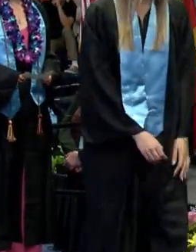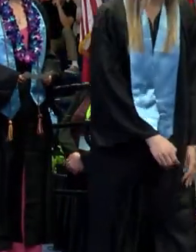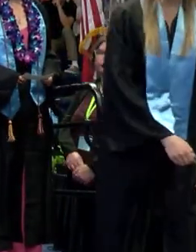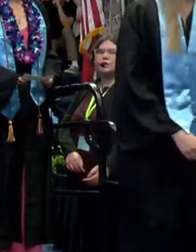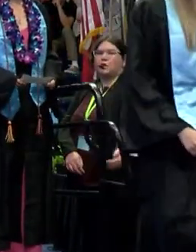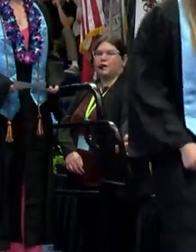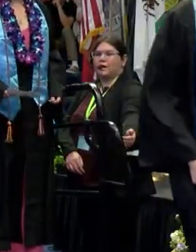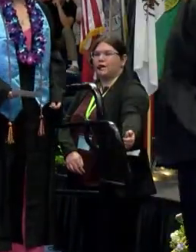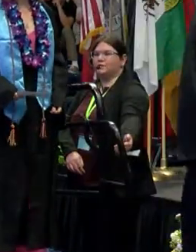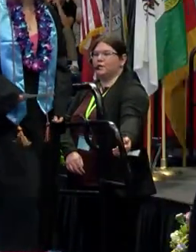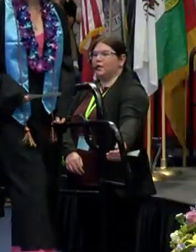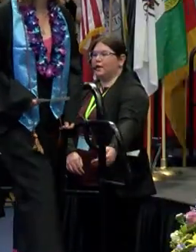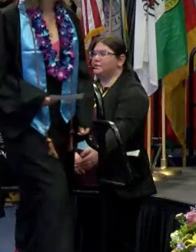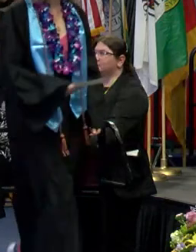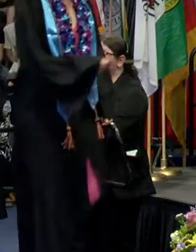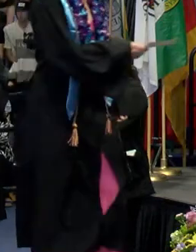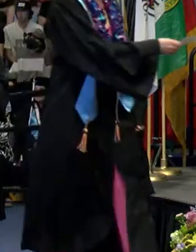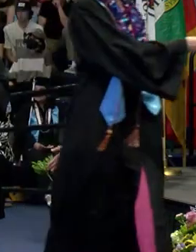Leanne Kibbe.